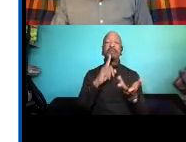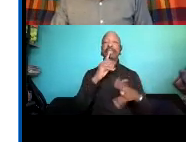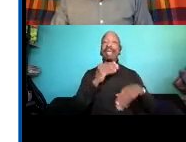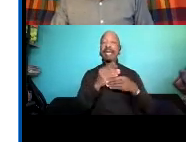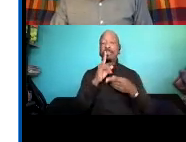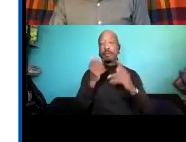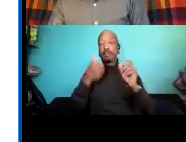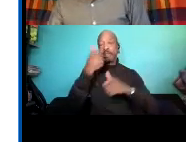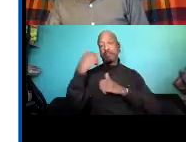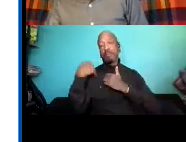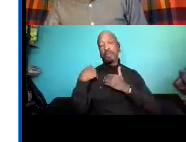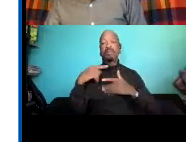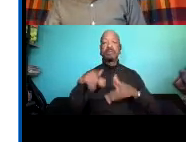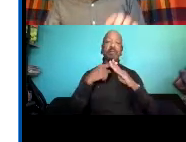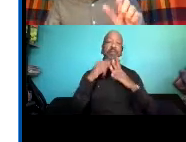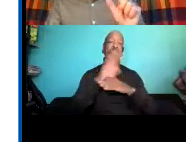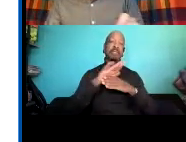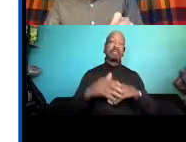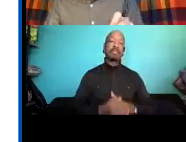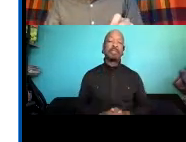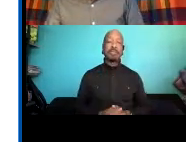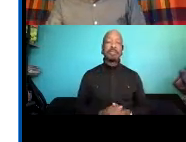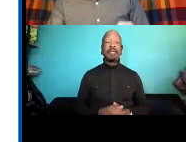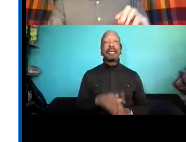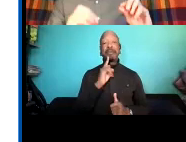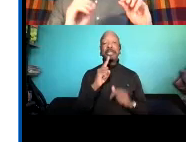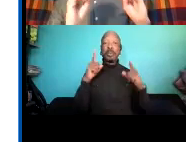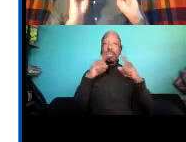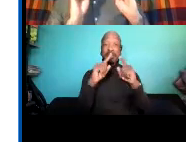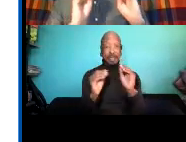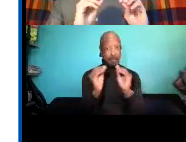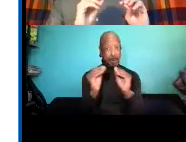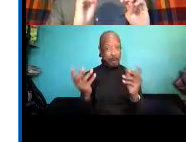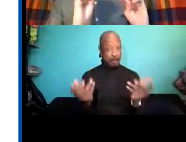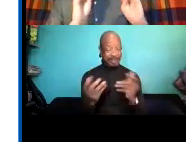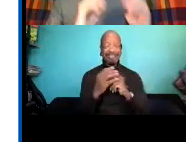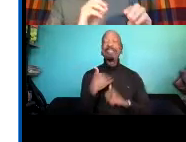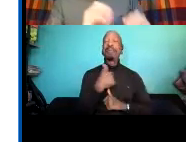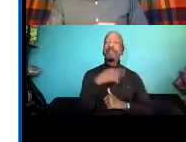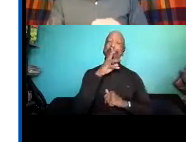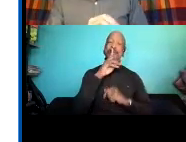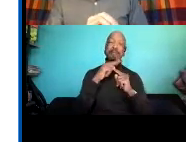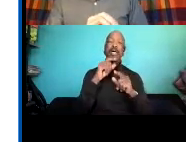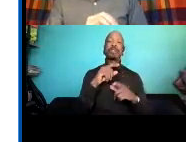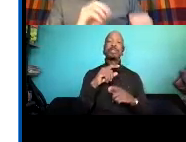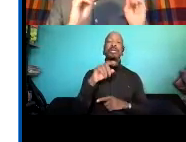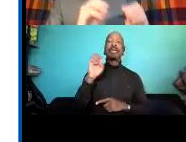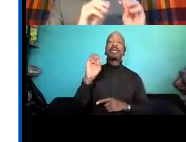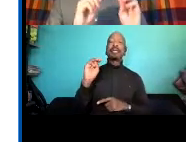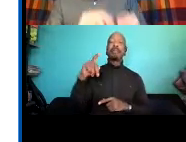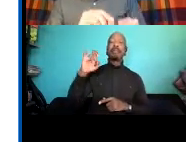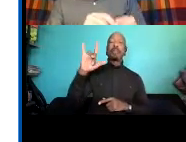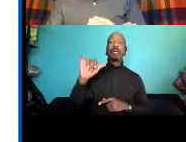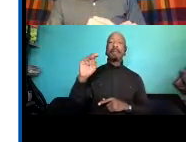burden of starting a business. And just to complicate things, when we're talking about employment questions, there are